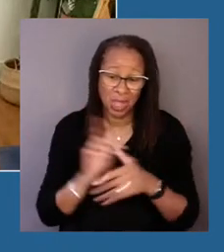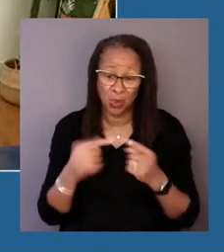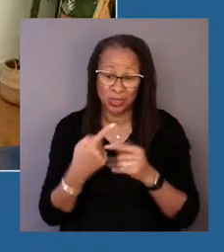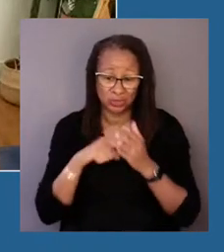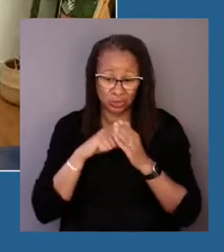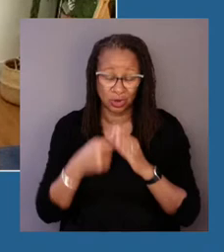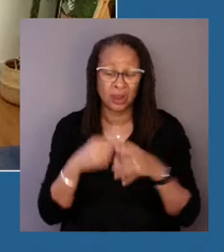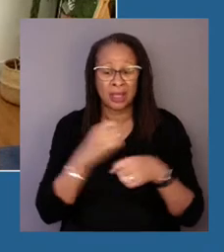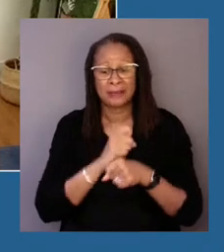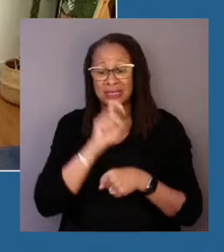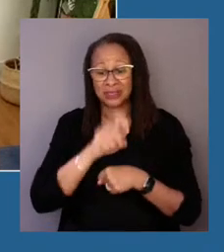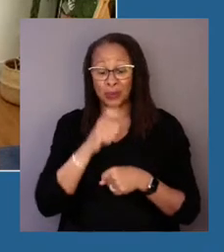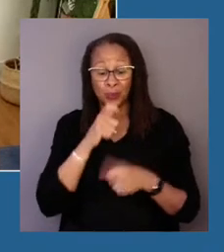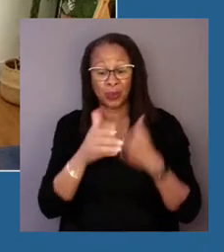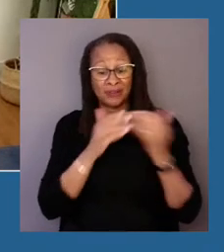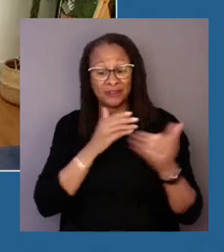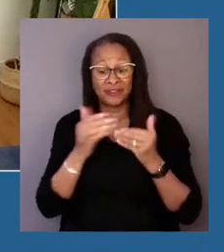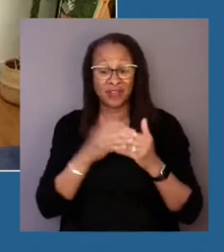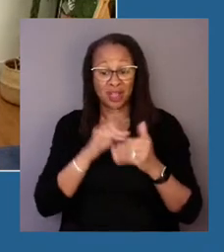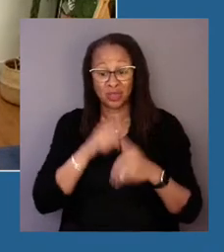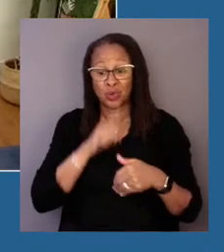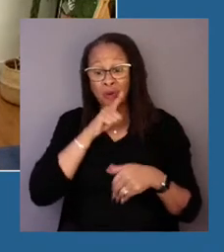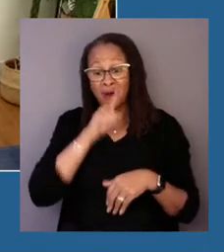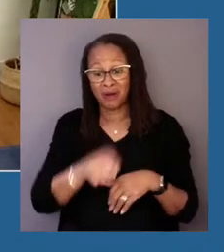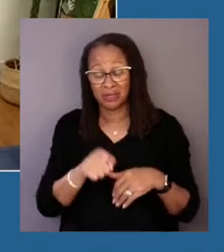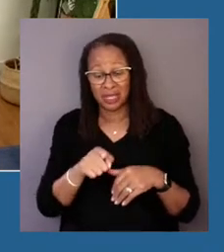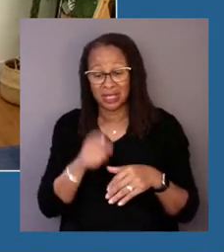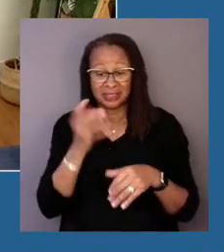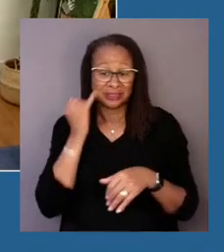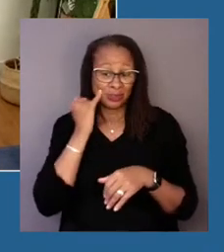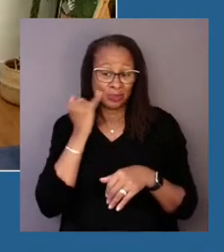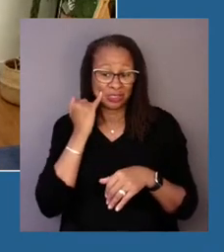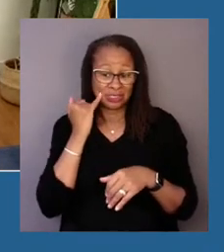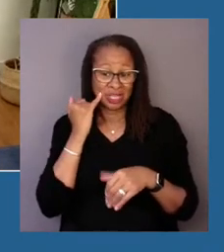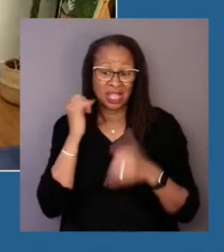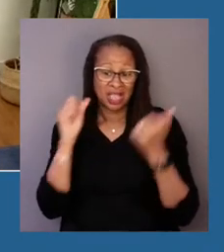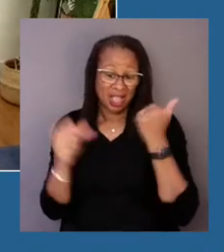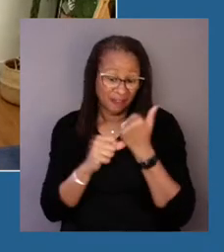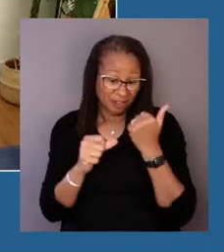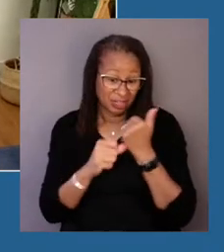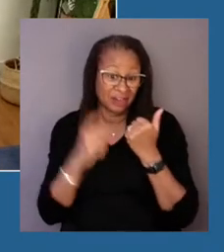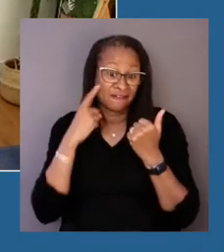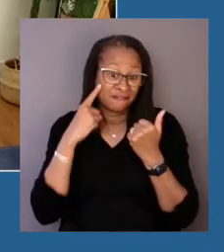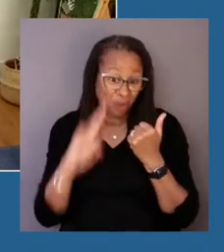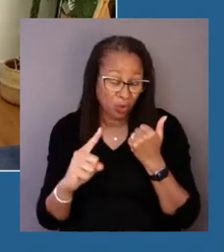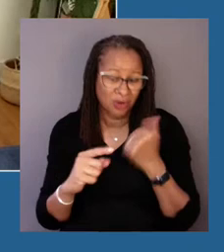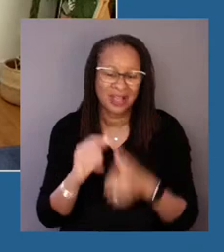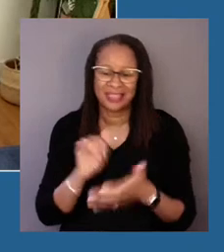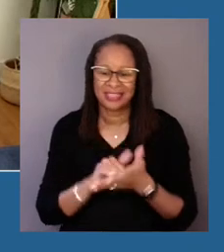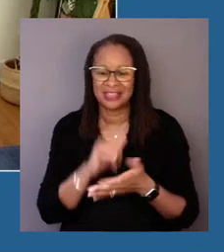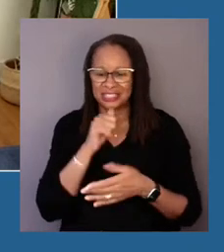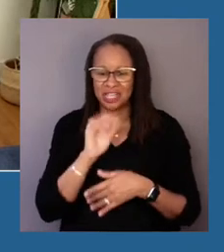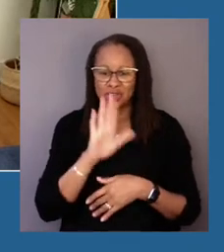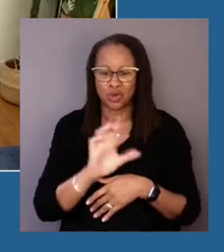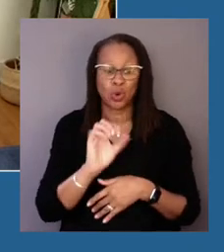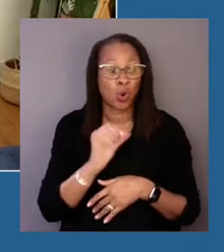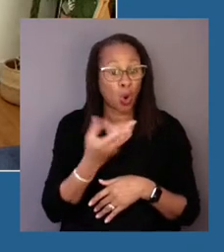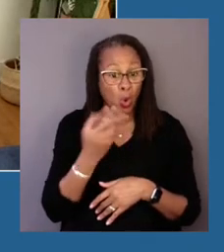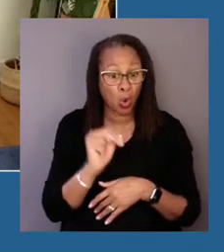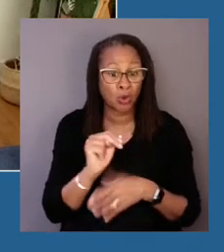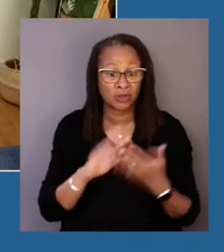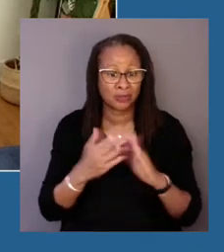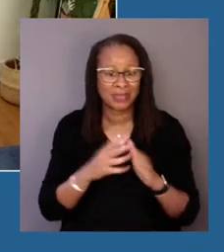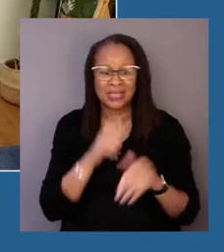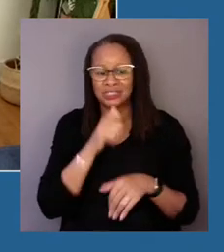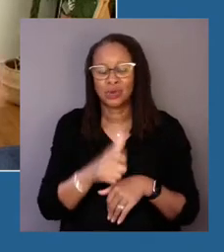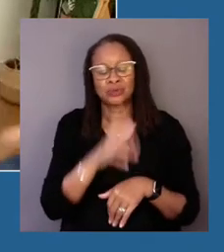that whoever you are supposedly advocating on behalf of, that's not your own community. Just don't speak on behalf